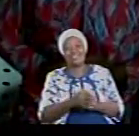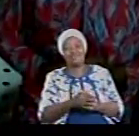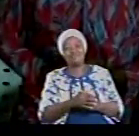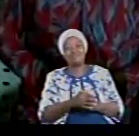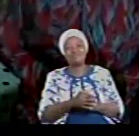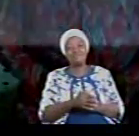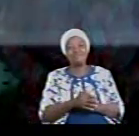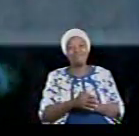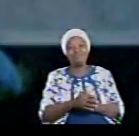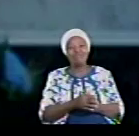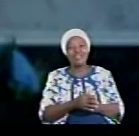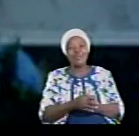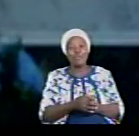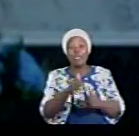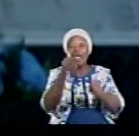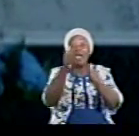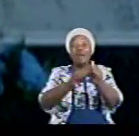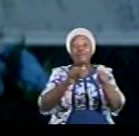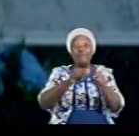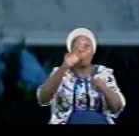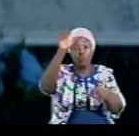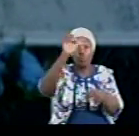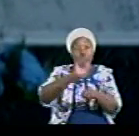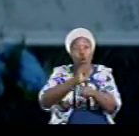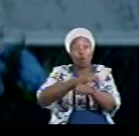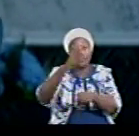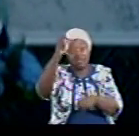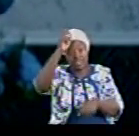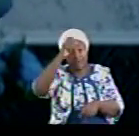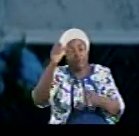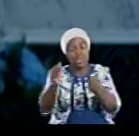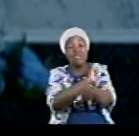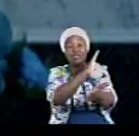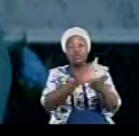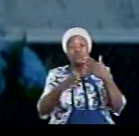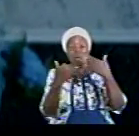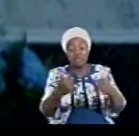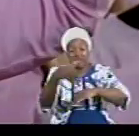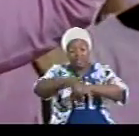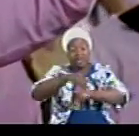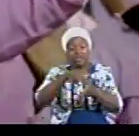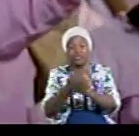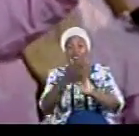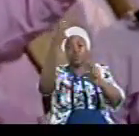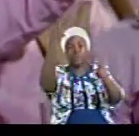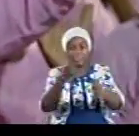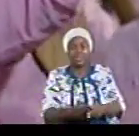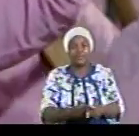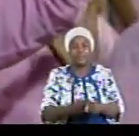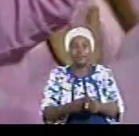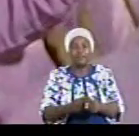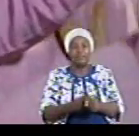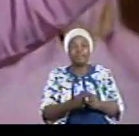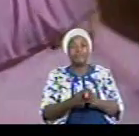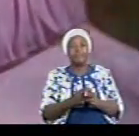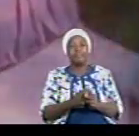every work of the devil destroyed tonight in Jesus name